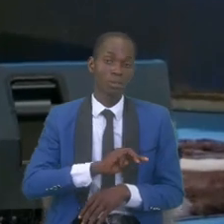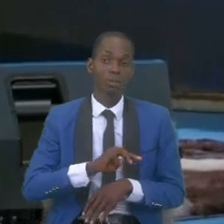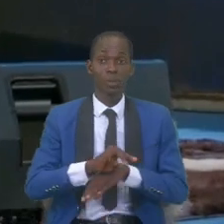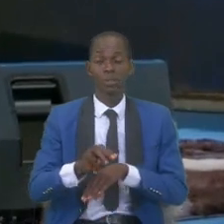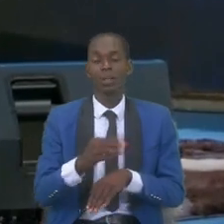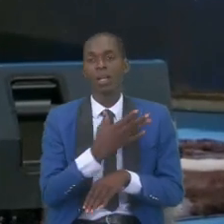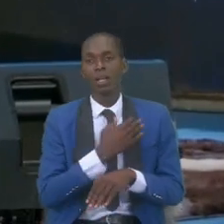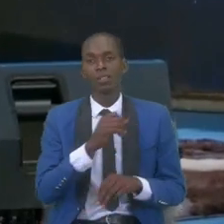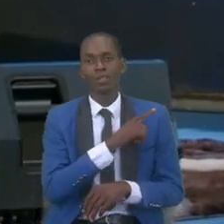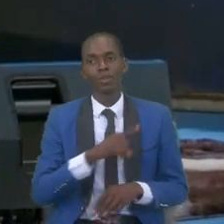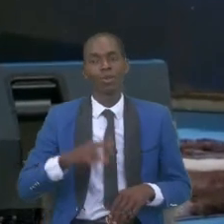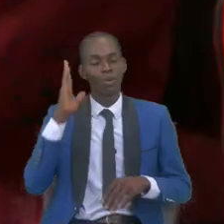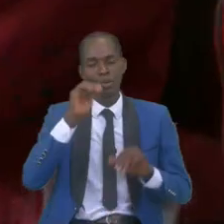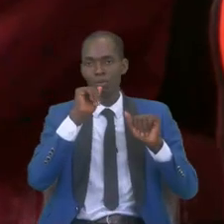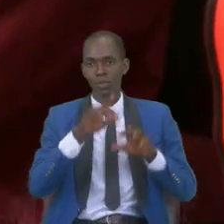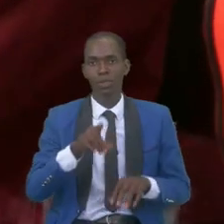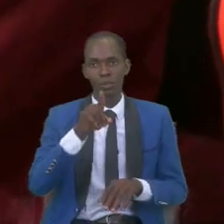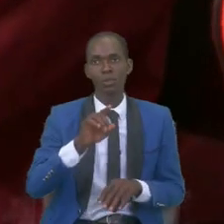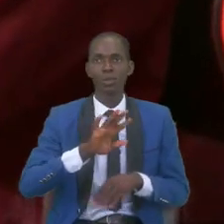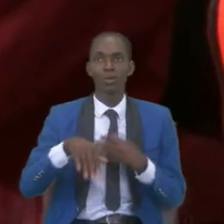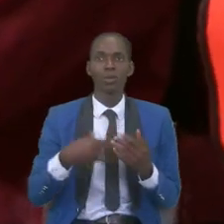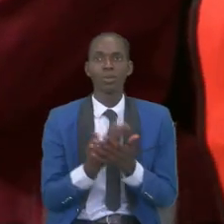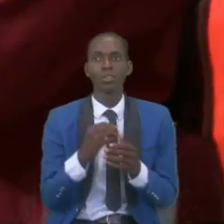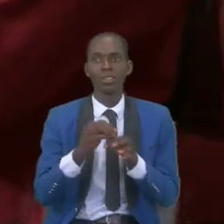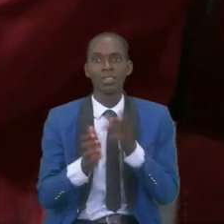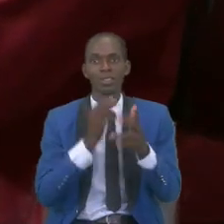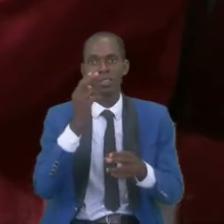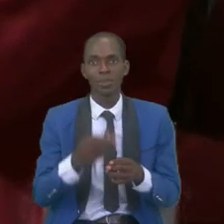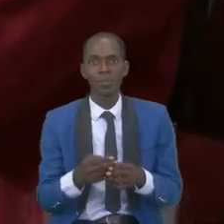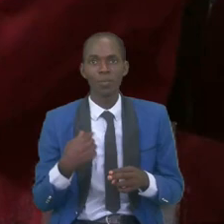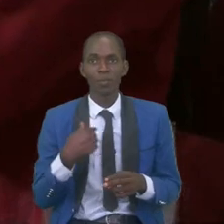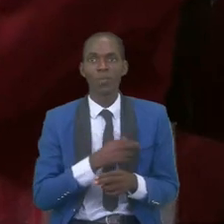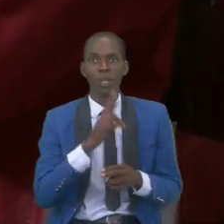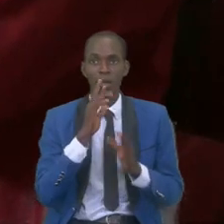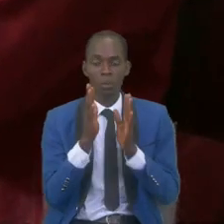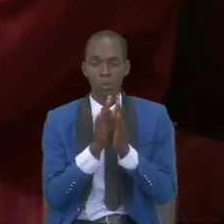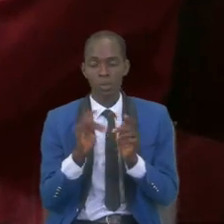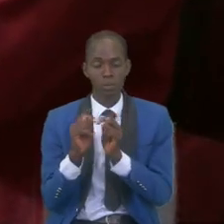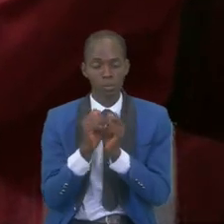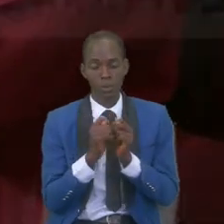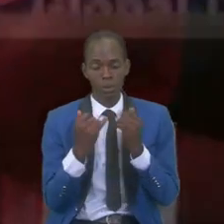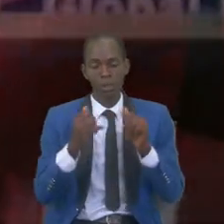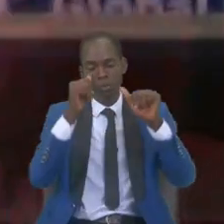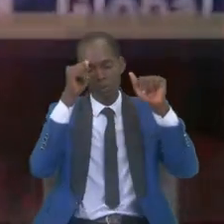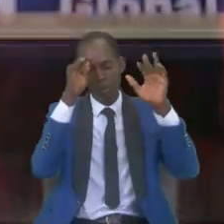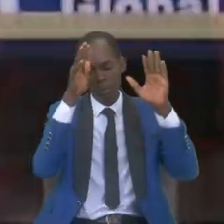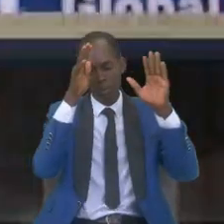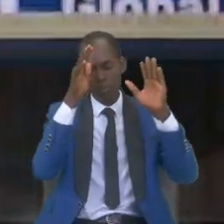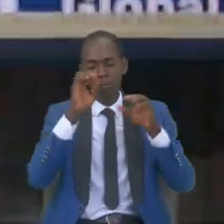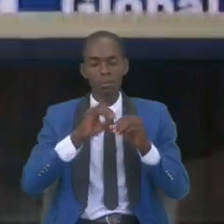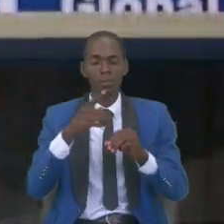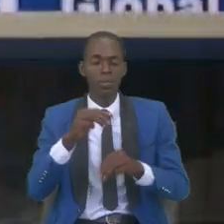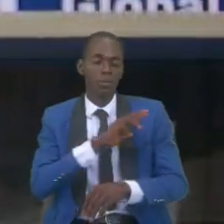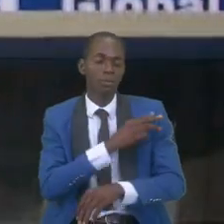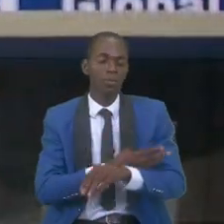bless others through you in Jesus' name. We're praying together as we start. Father, in the mighty name